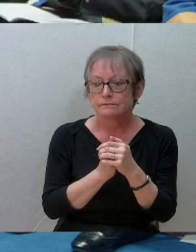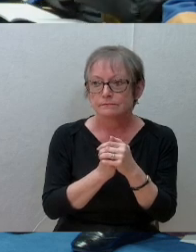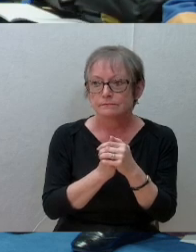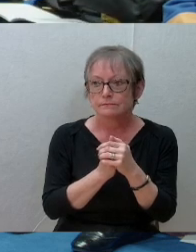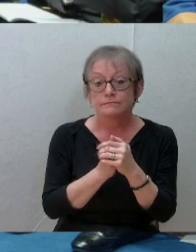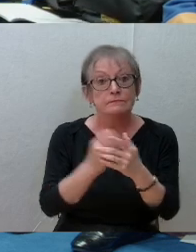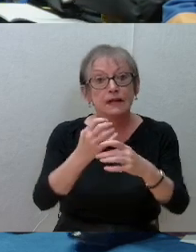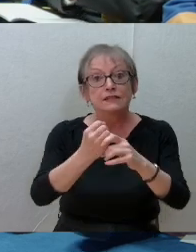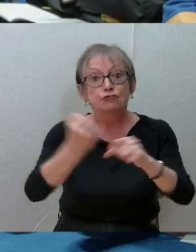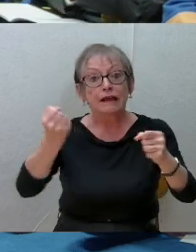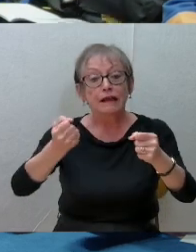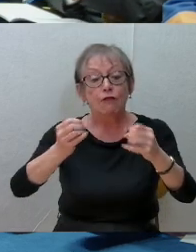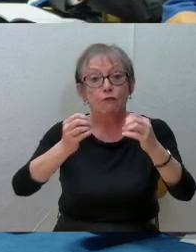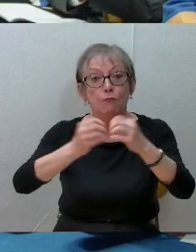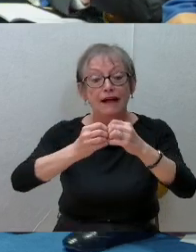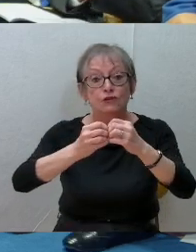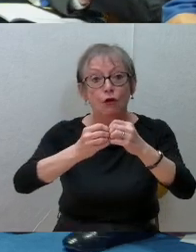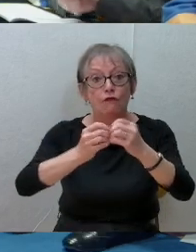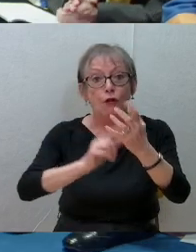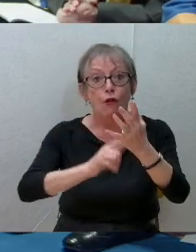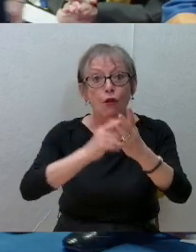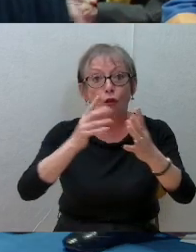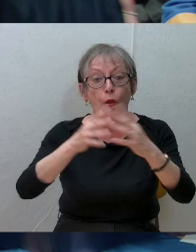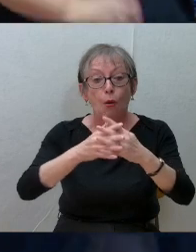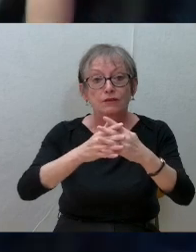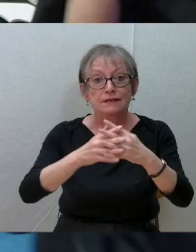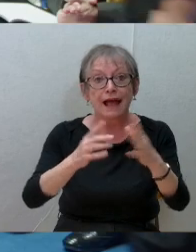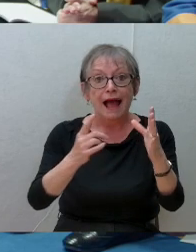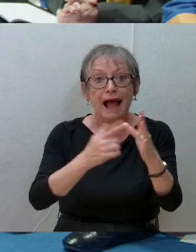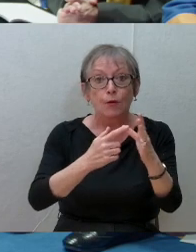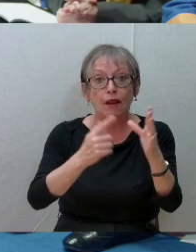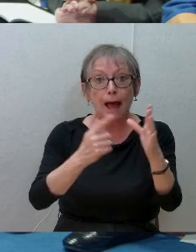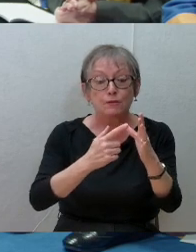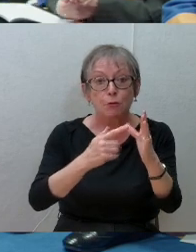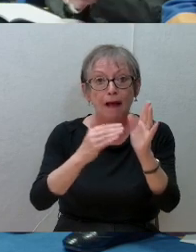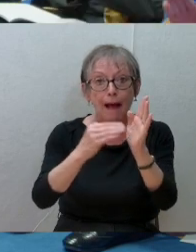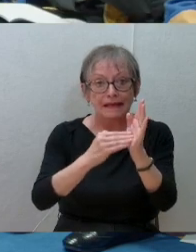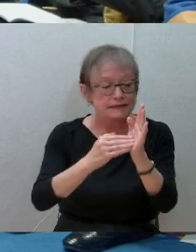And for the degree of Bachelor of Laws, Akko Abdul Mohammed.